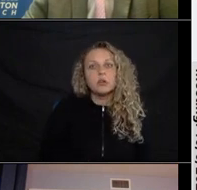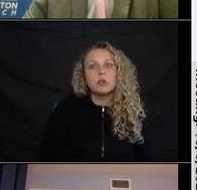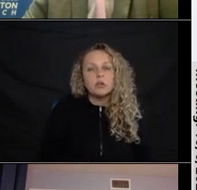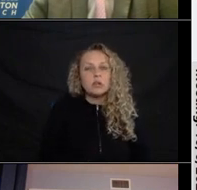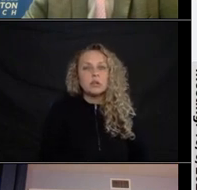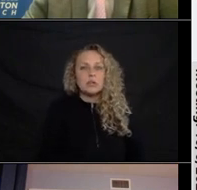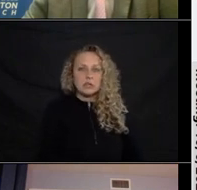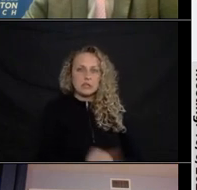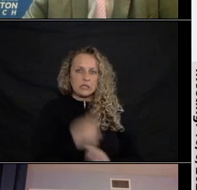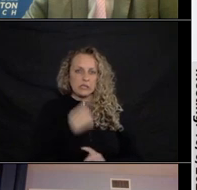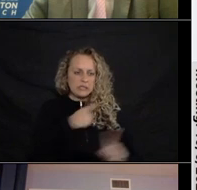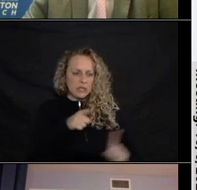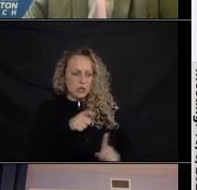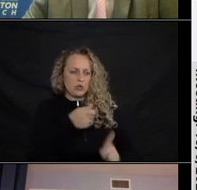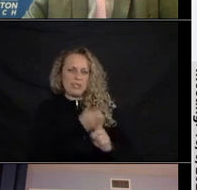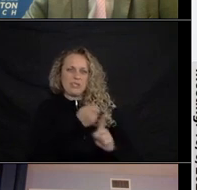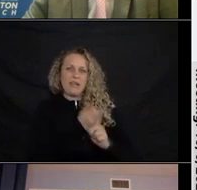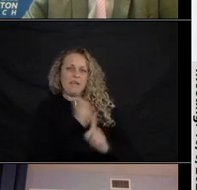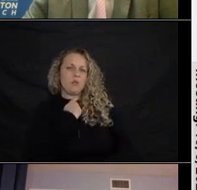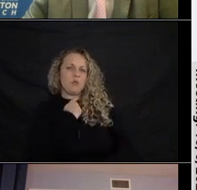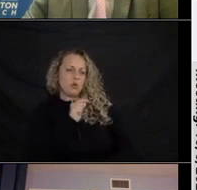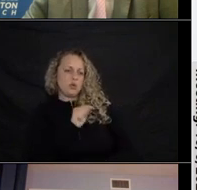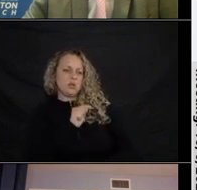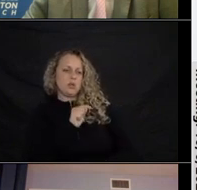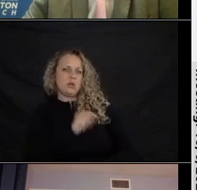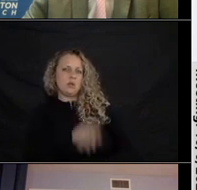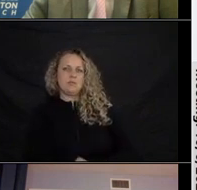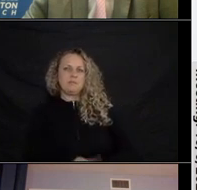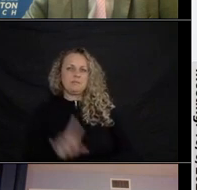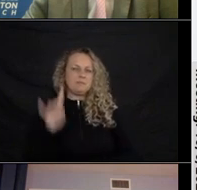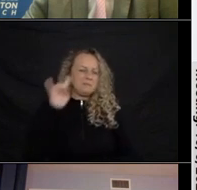It states that you're self-muted.